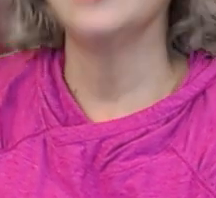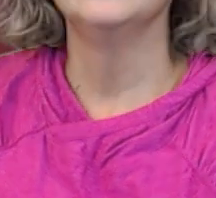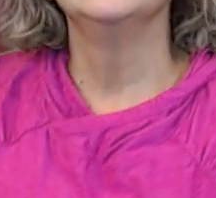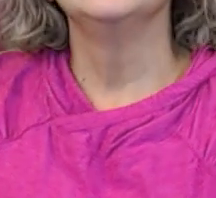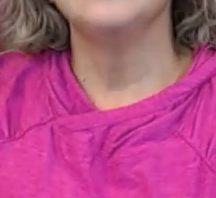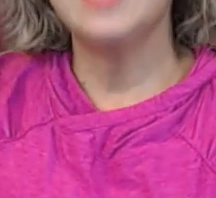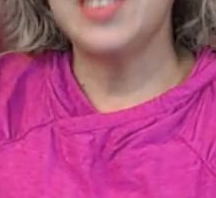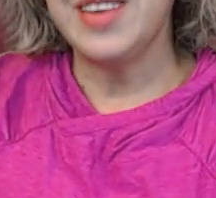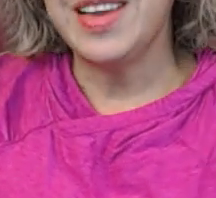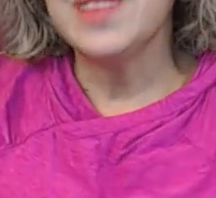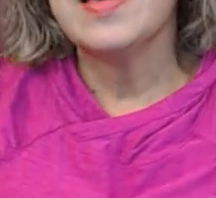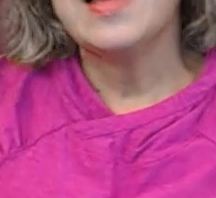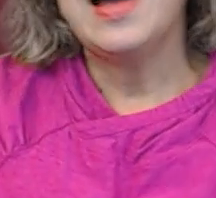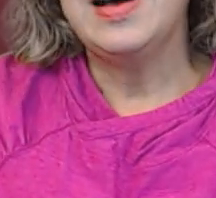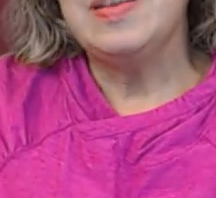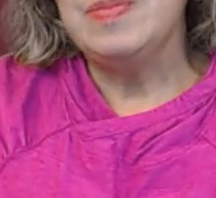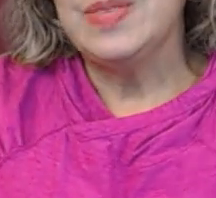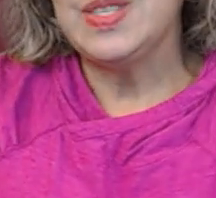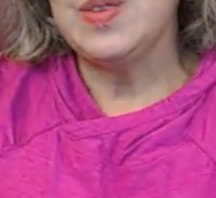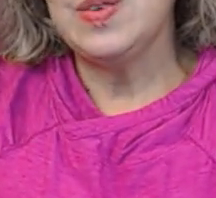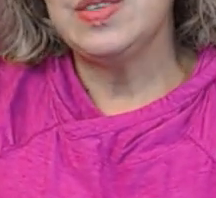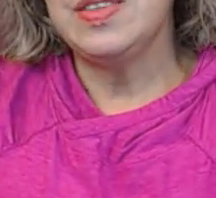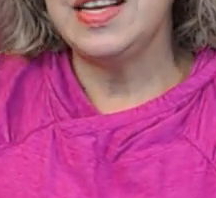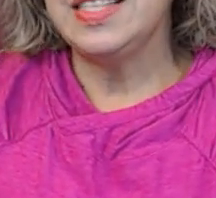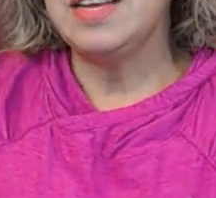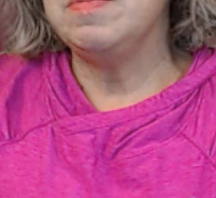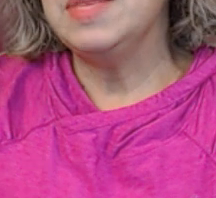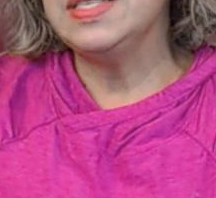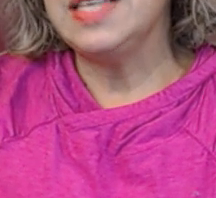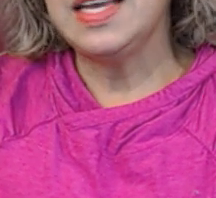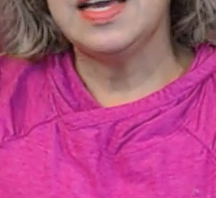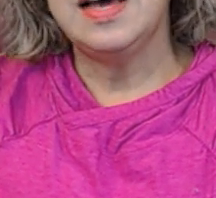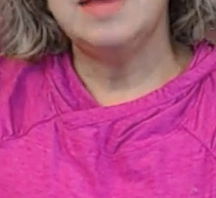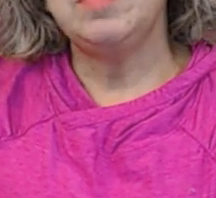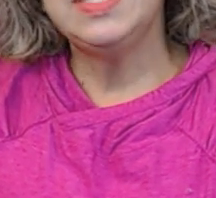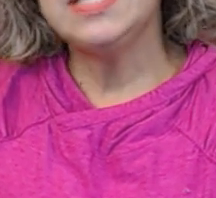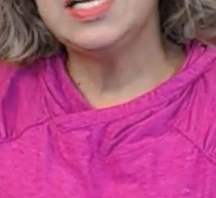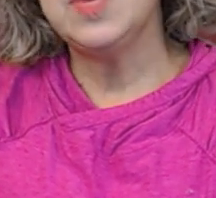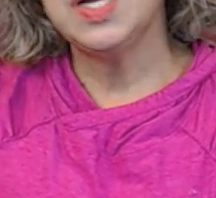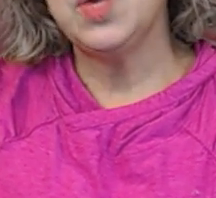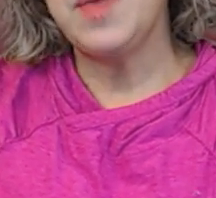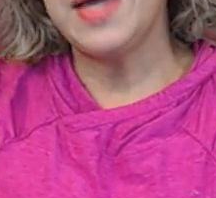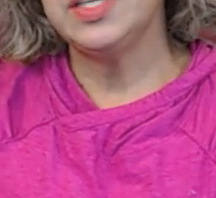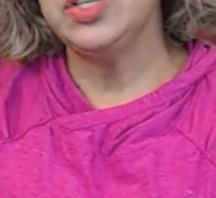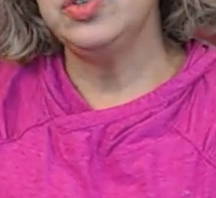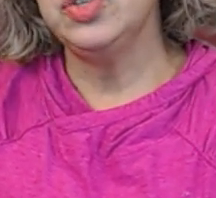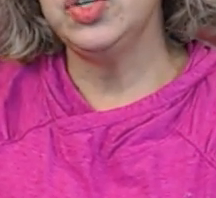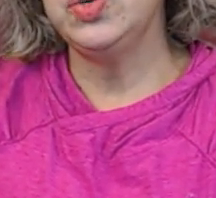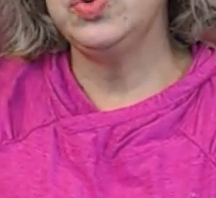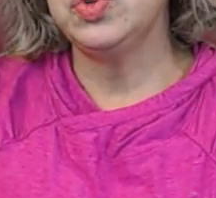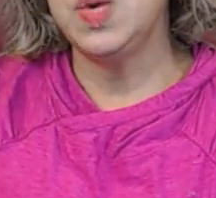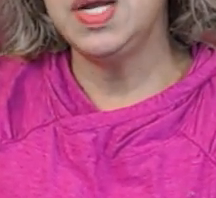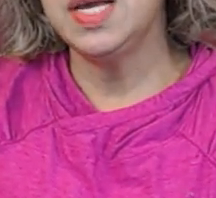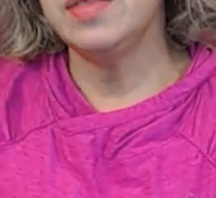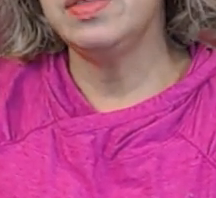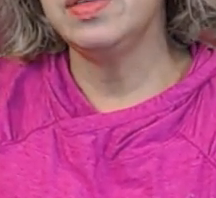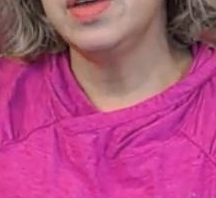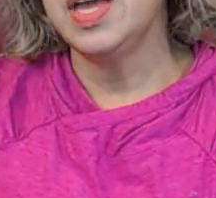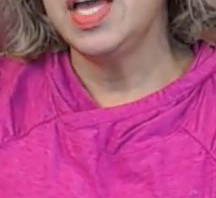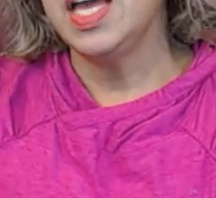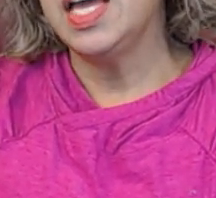26th, yesterday. So those are the days that I'm missing. Plus, I do want to go back to June